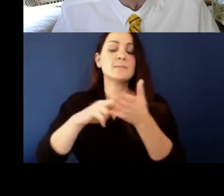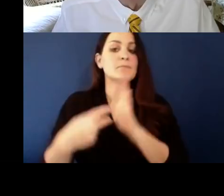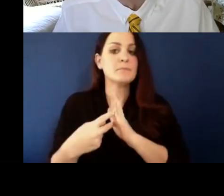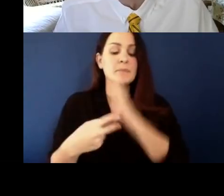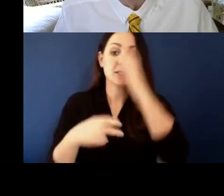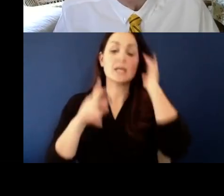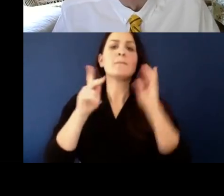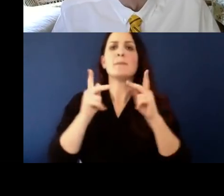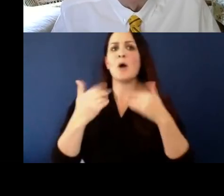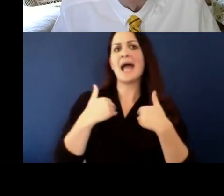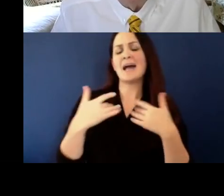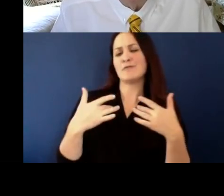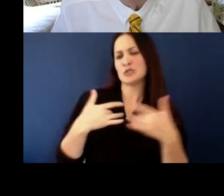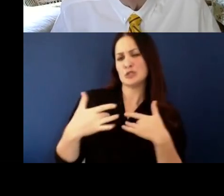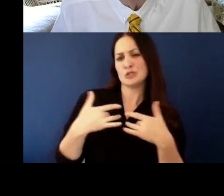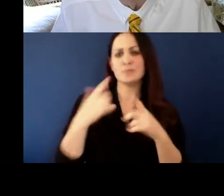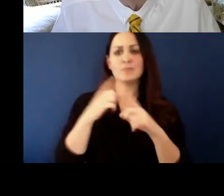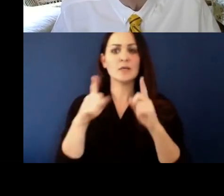but they don't have a defined